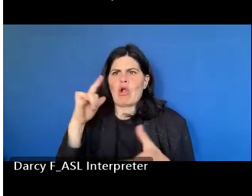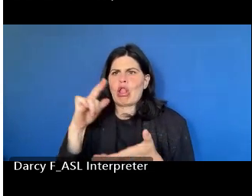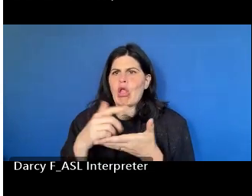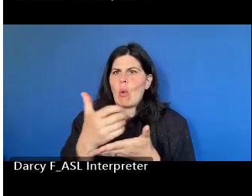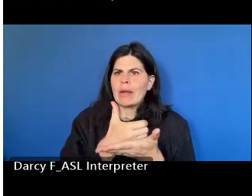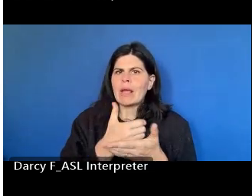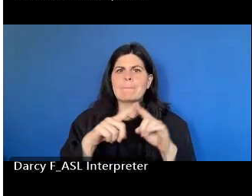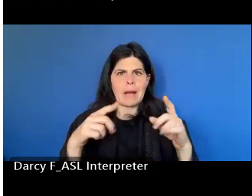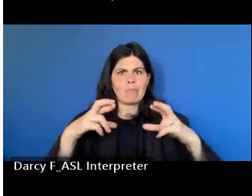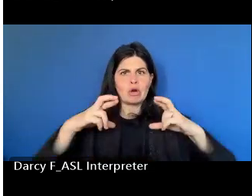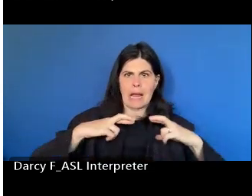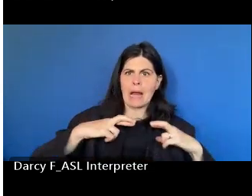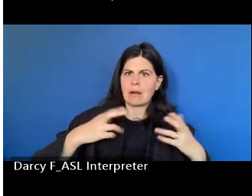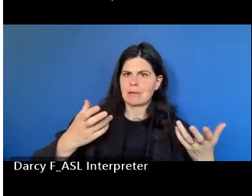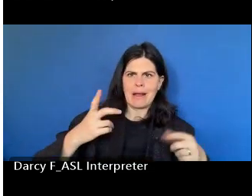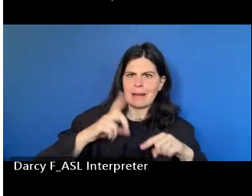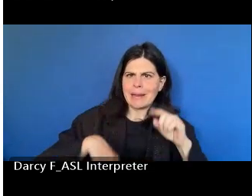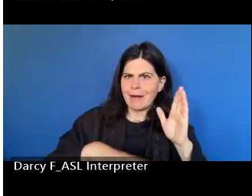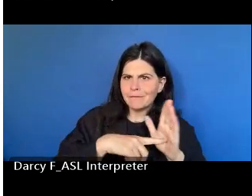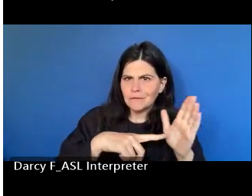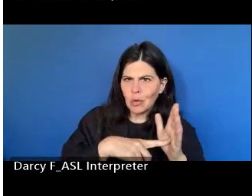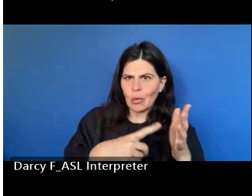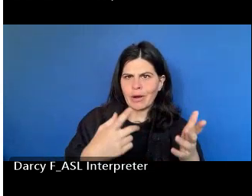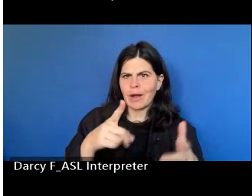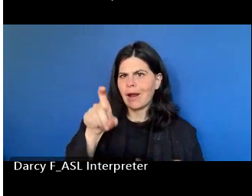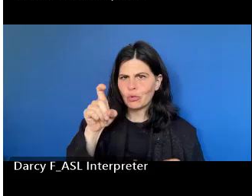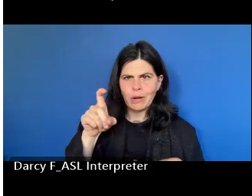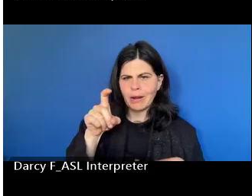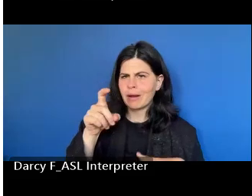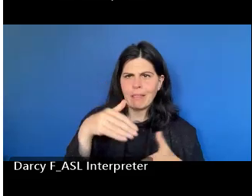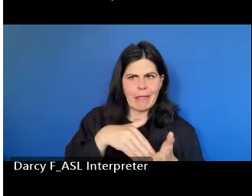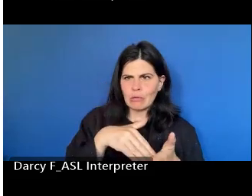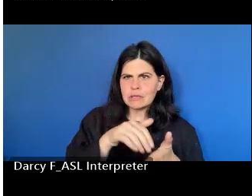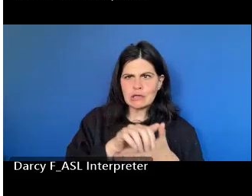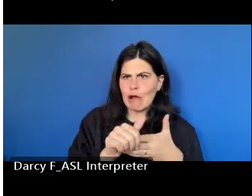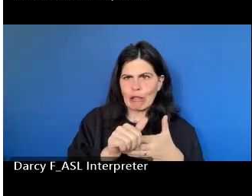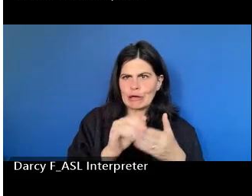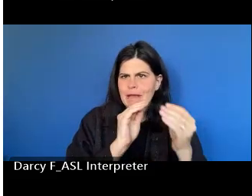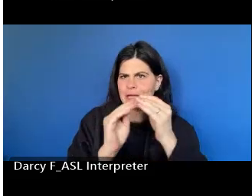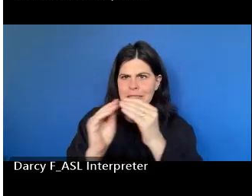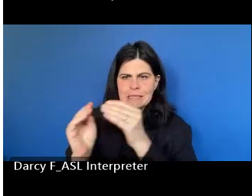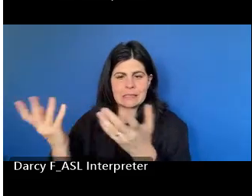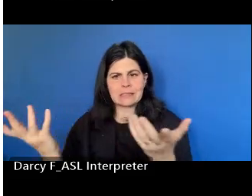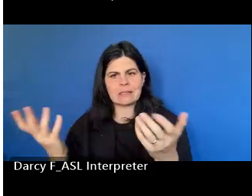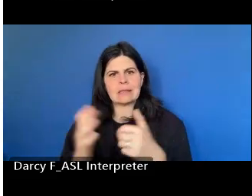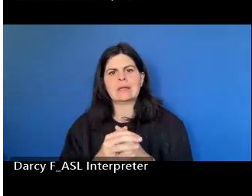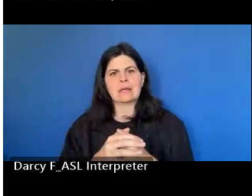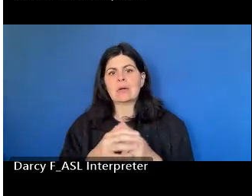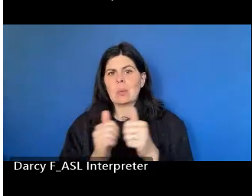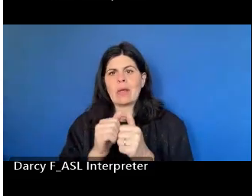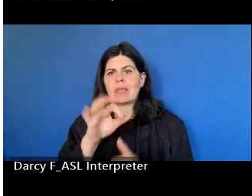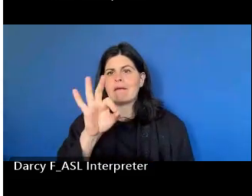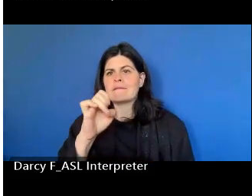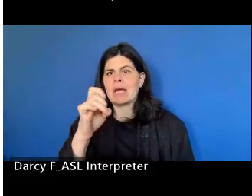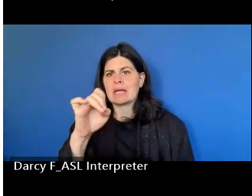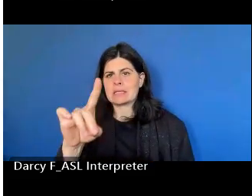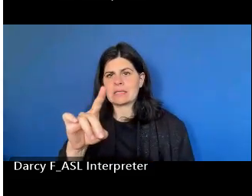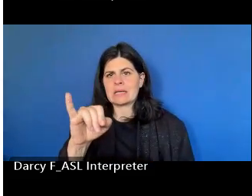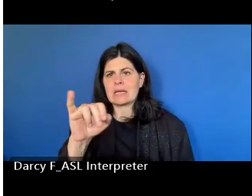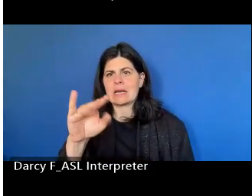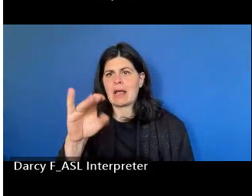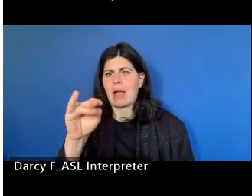am retired and can't afford $100,000 of fixes on a fixed income. I'd